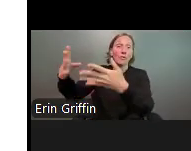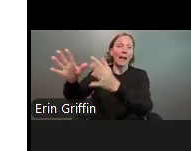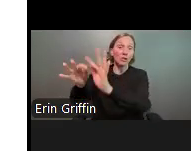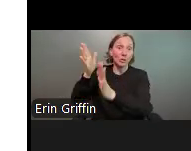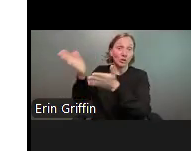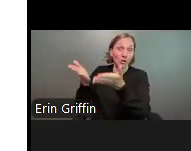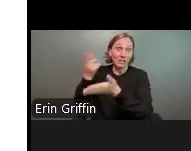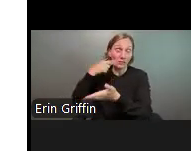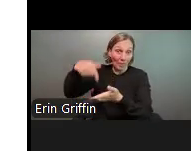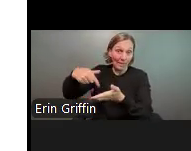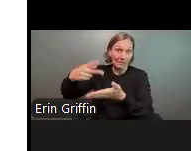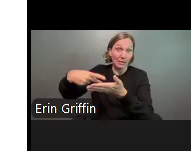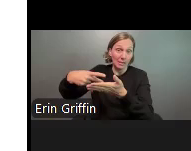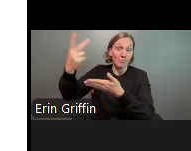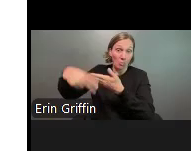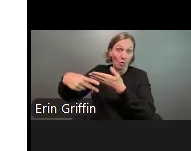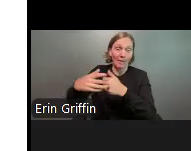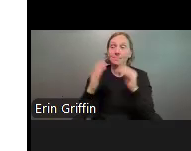program. Next slide.